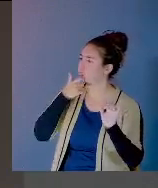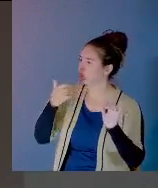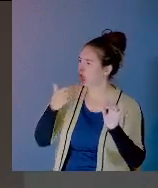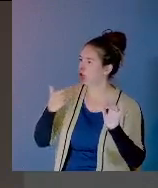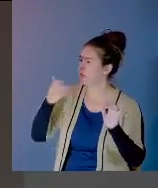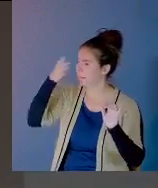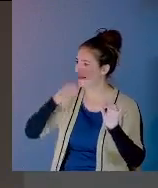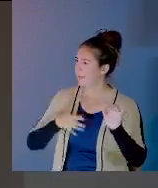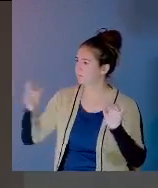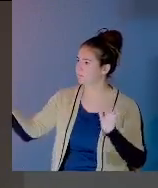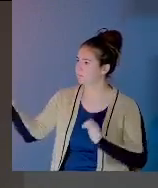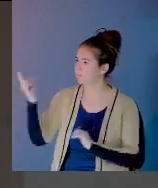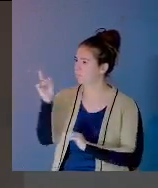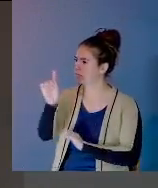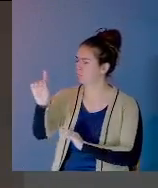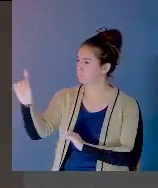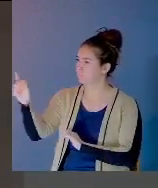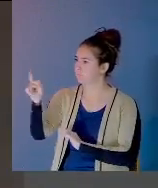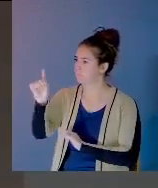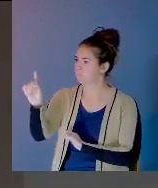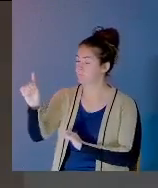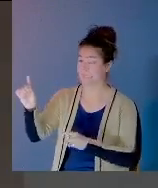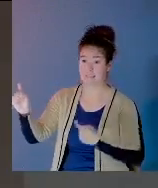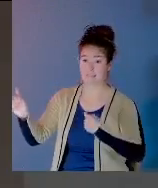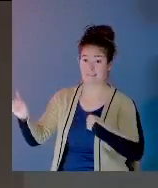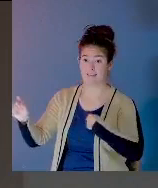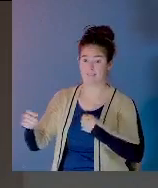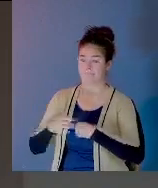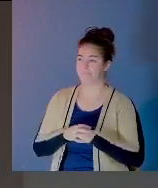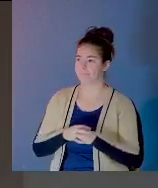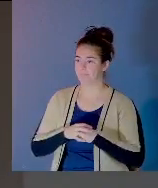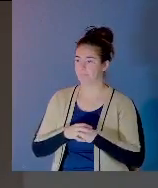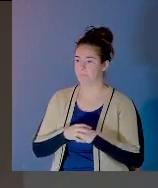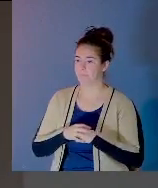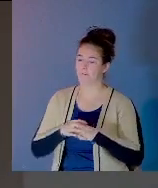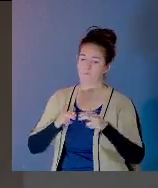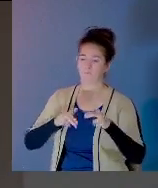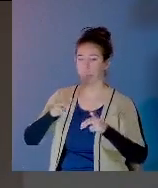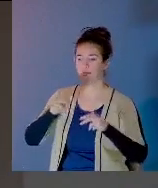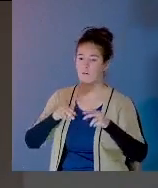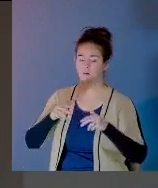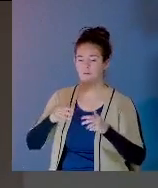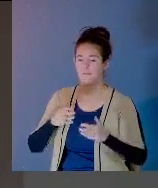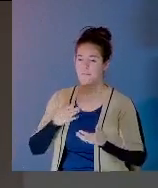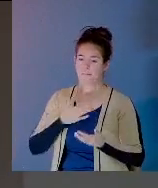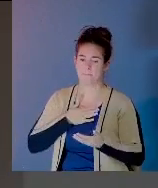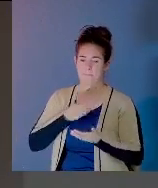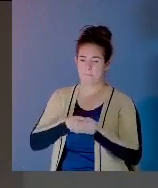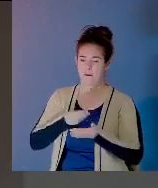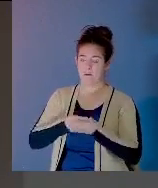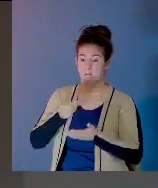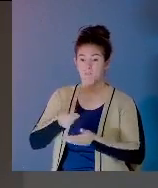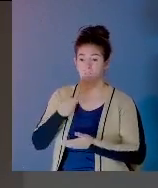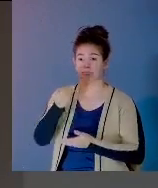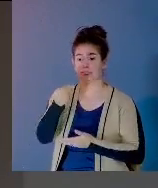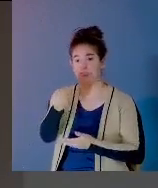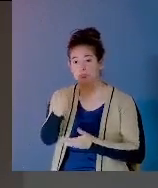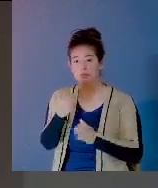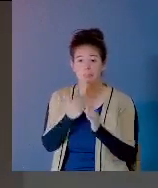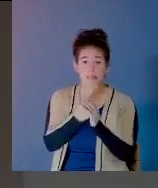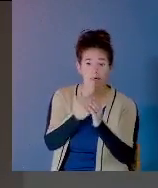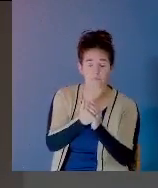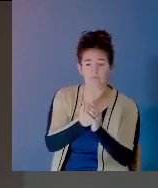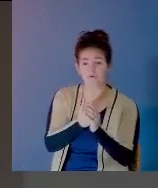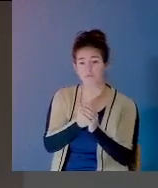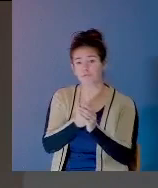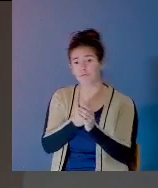over to this little area, took the last part of the money that I had, and got a sandwich and a drink for him.